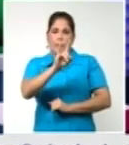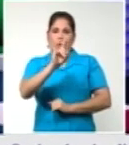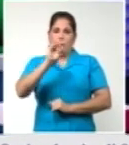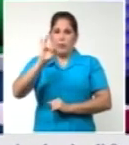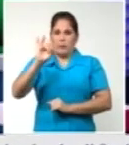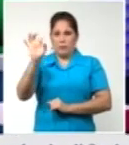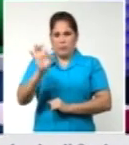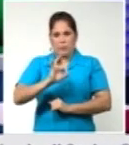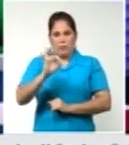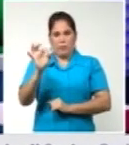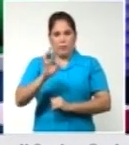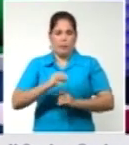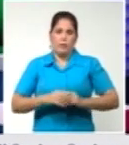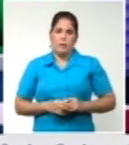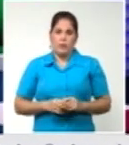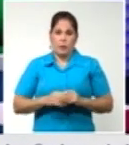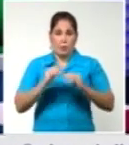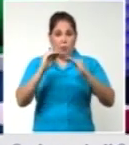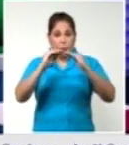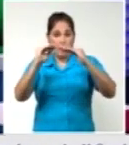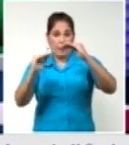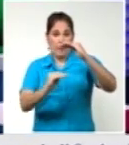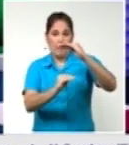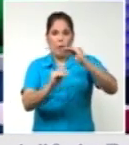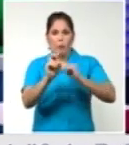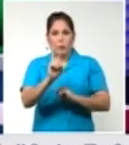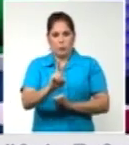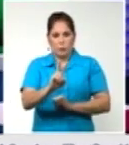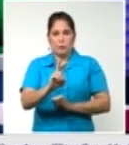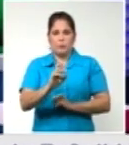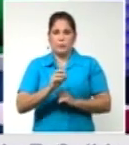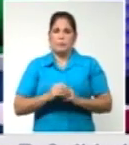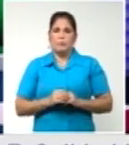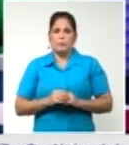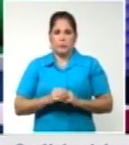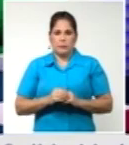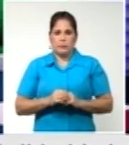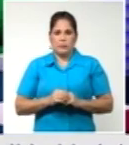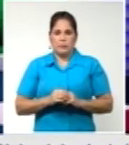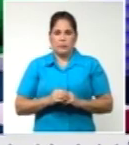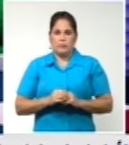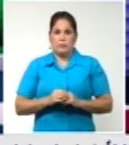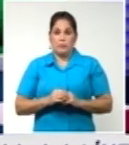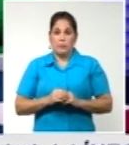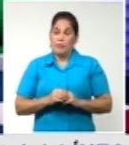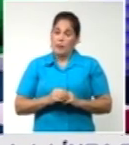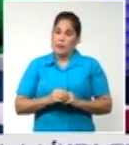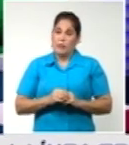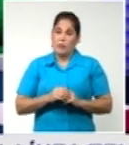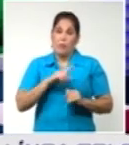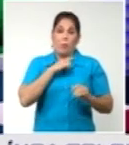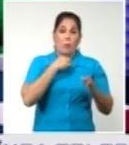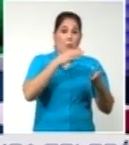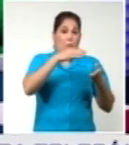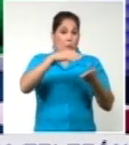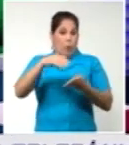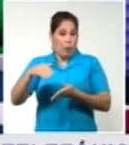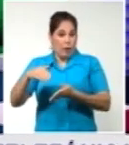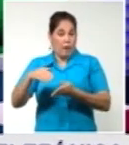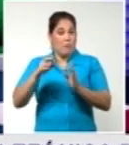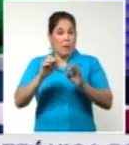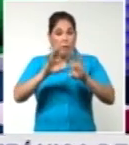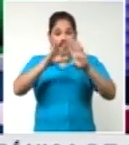2.74% and the regional rate of 3.21%. As I always mention, 2 people